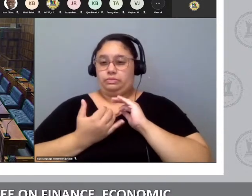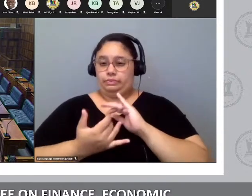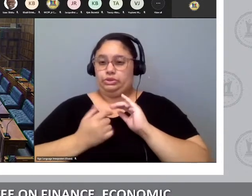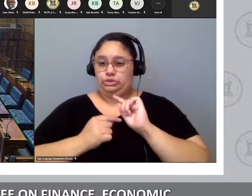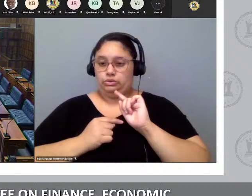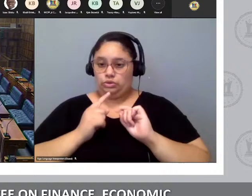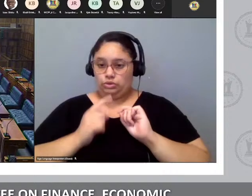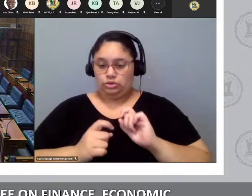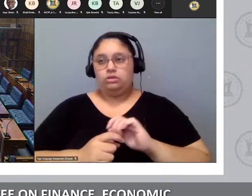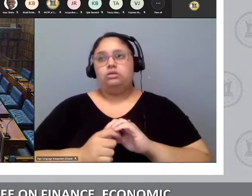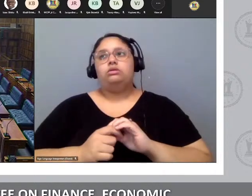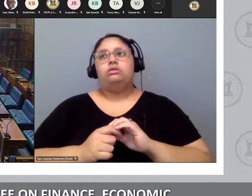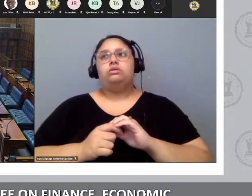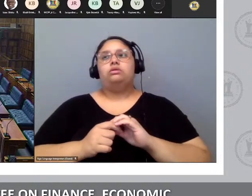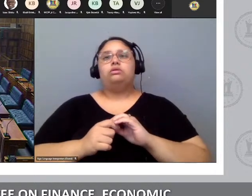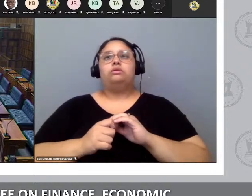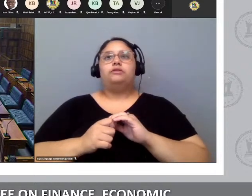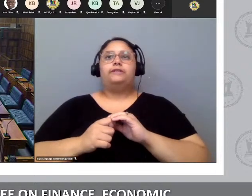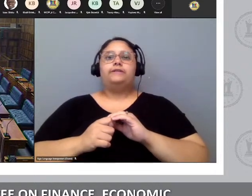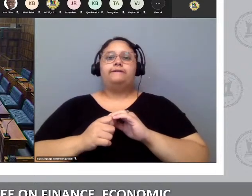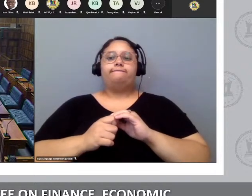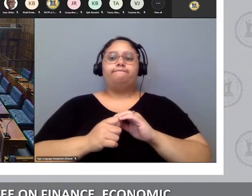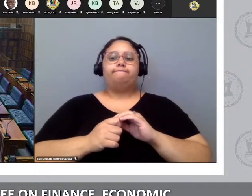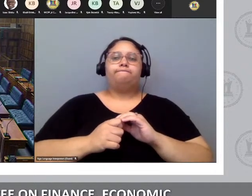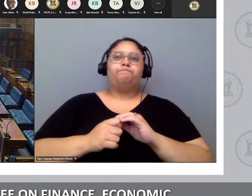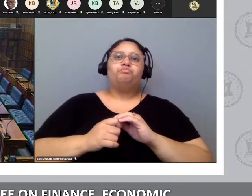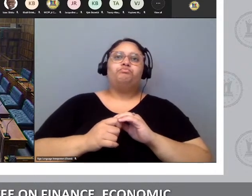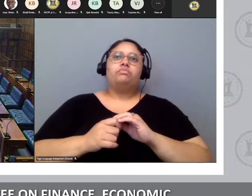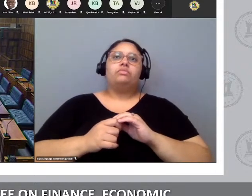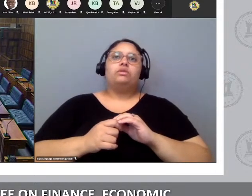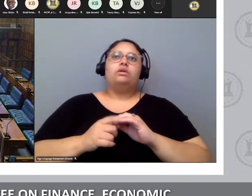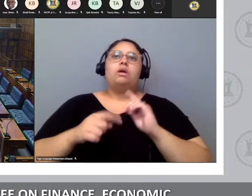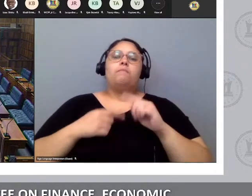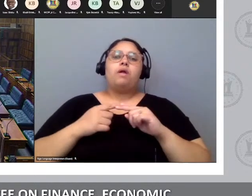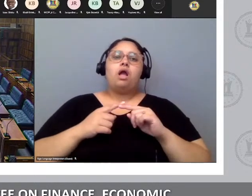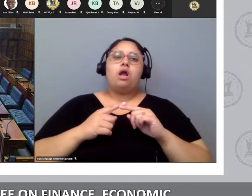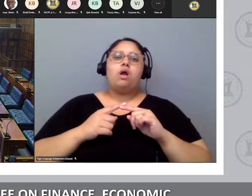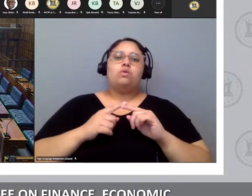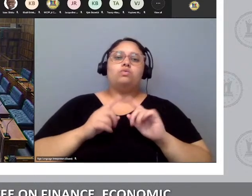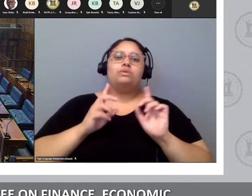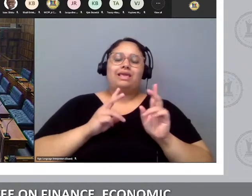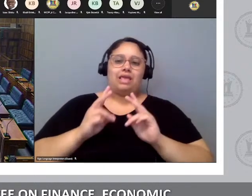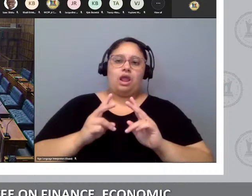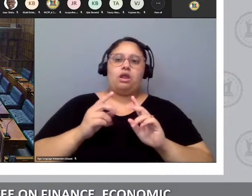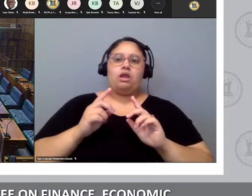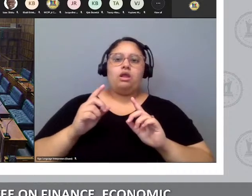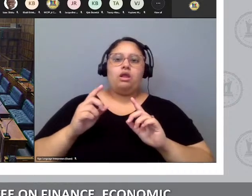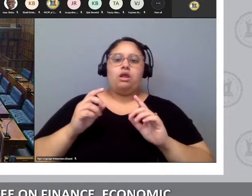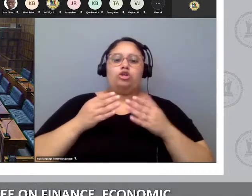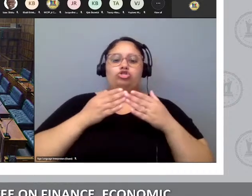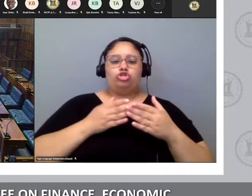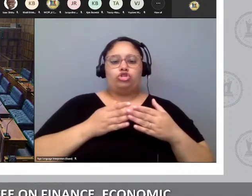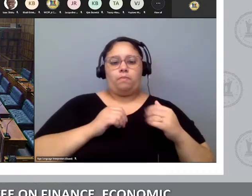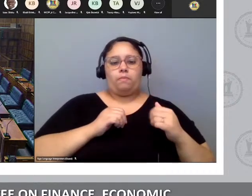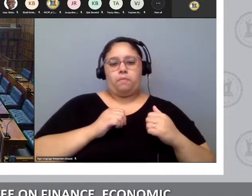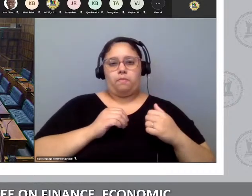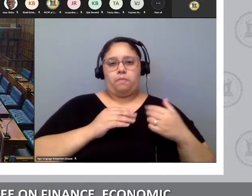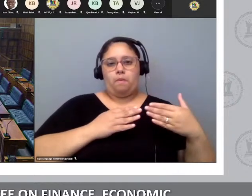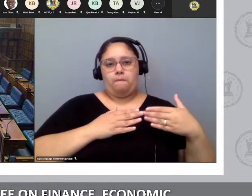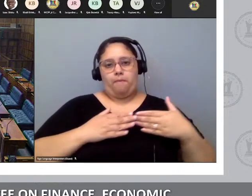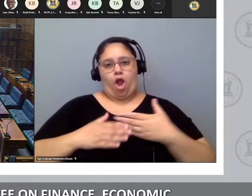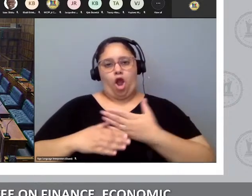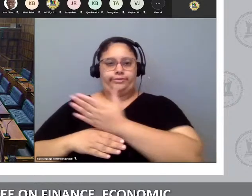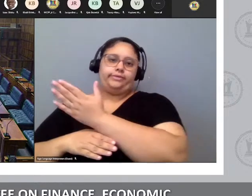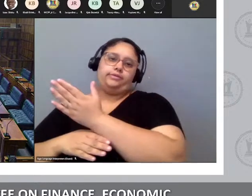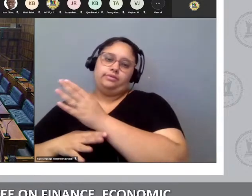question um essentially um it's with regards to bypassing again so I want to understand